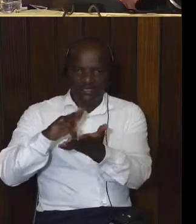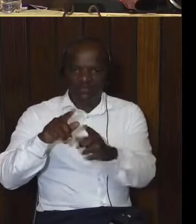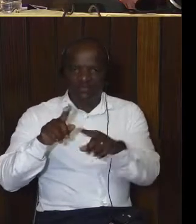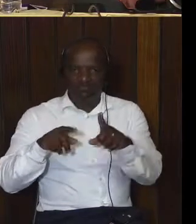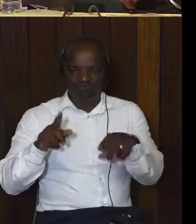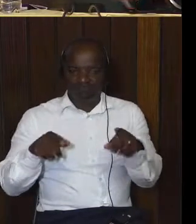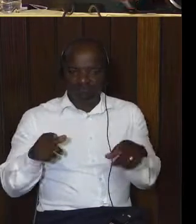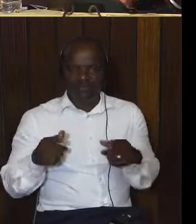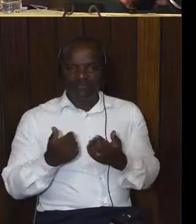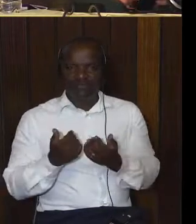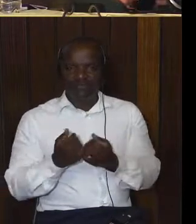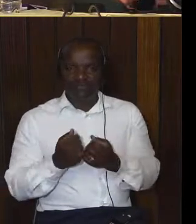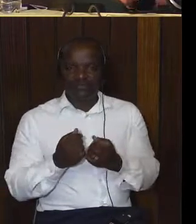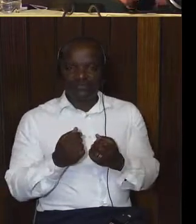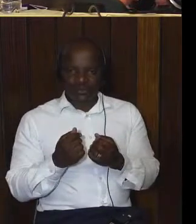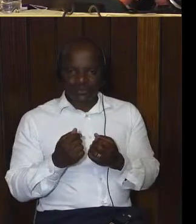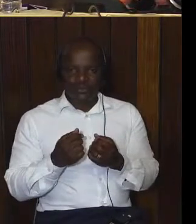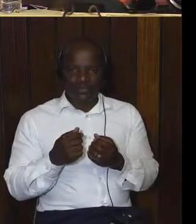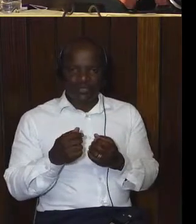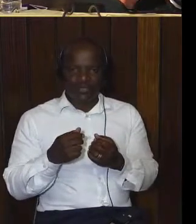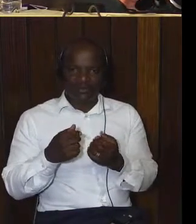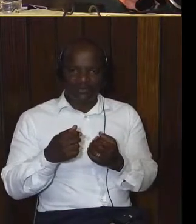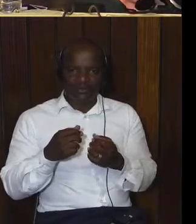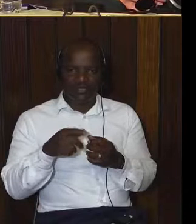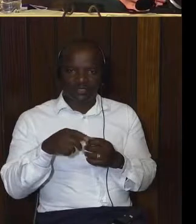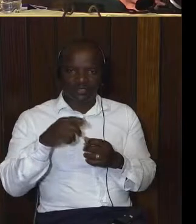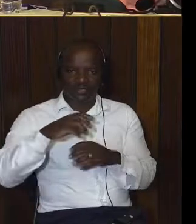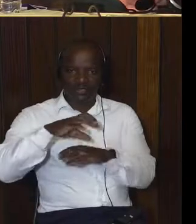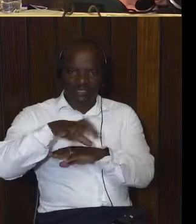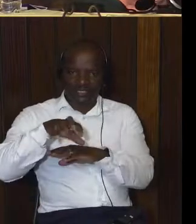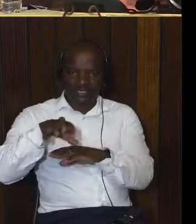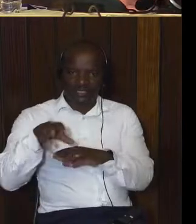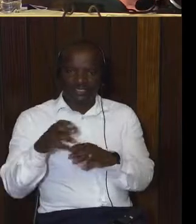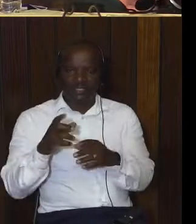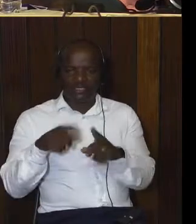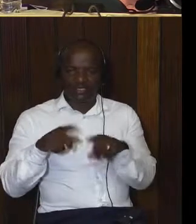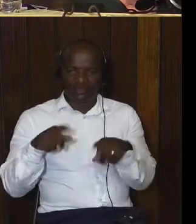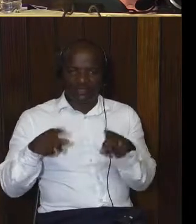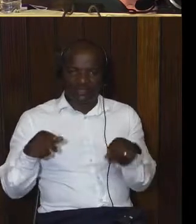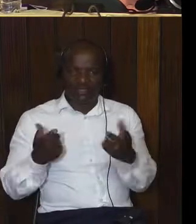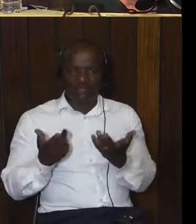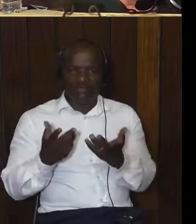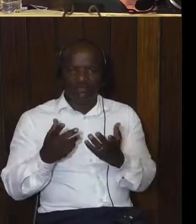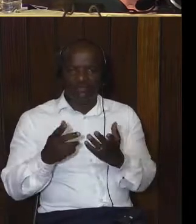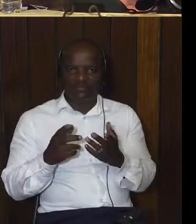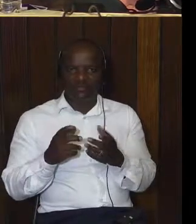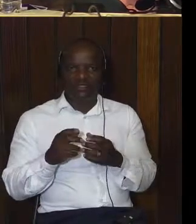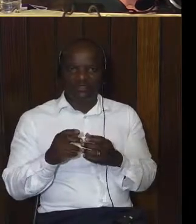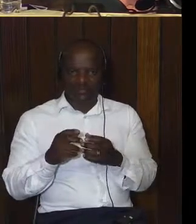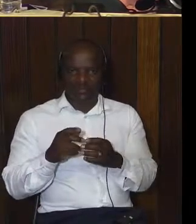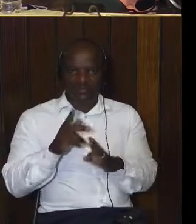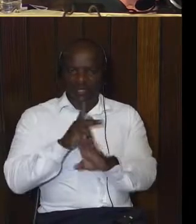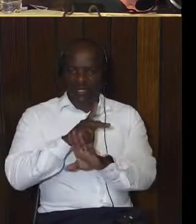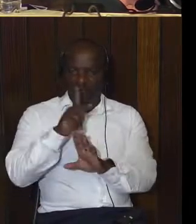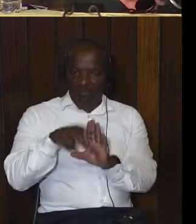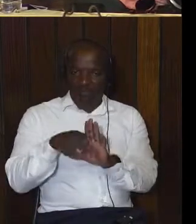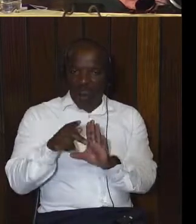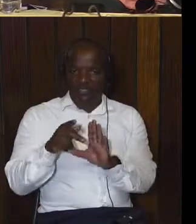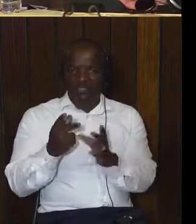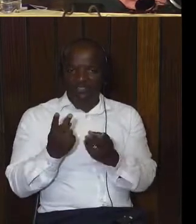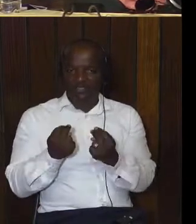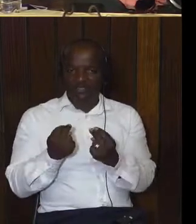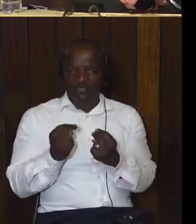budget, out of our station improvement budget. So instead of doing another project, we said